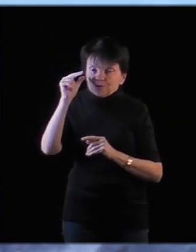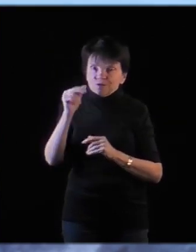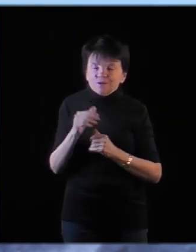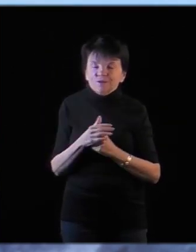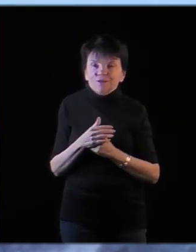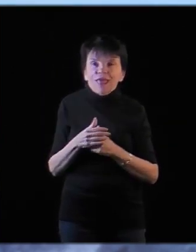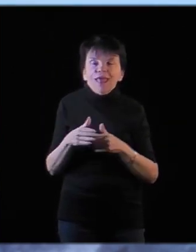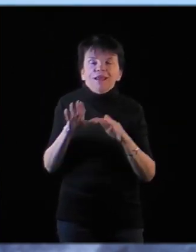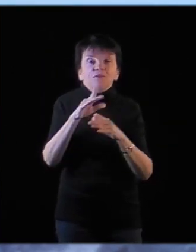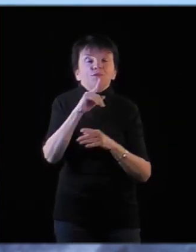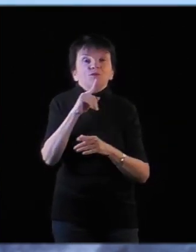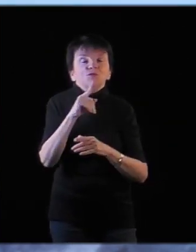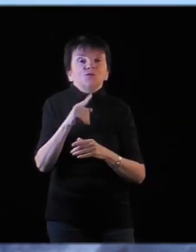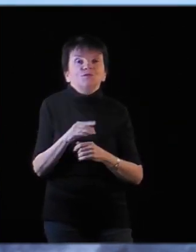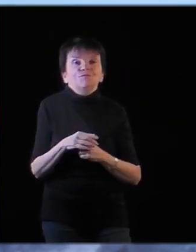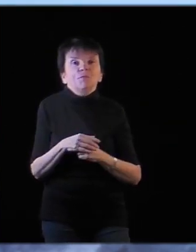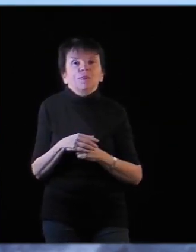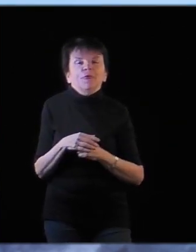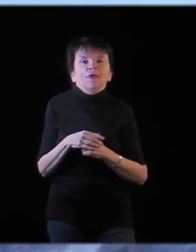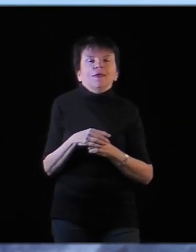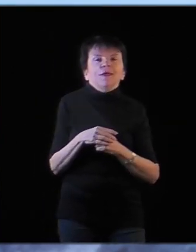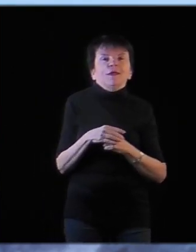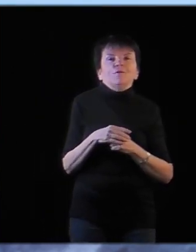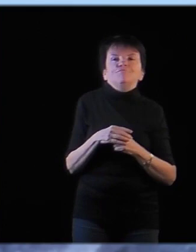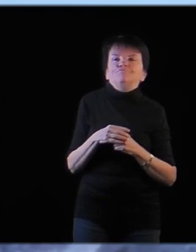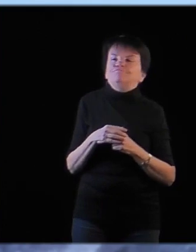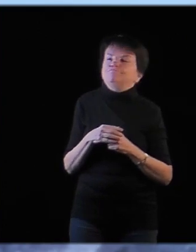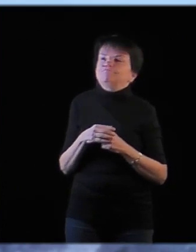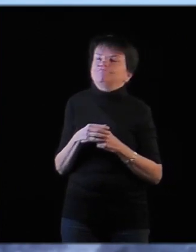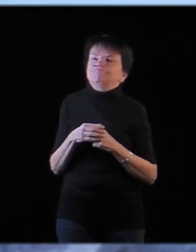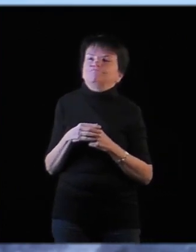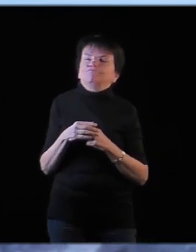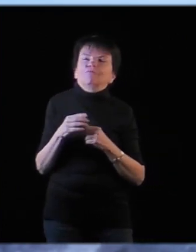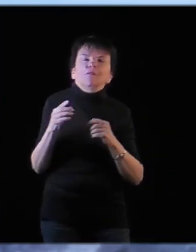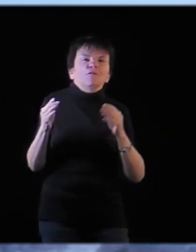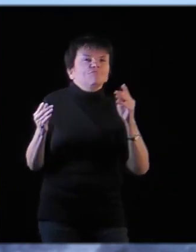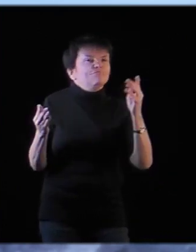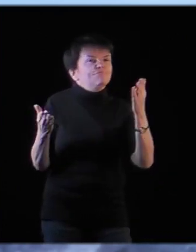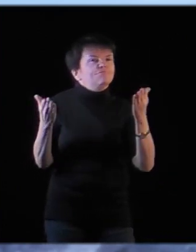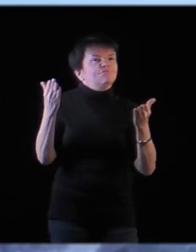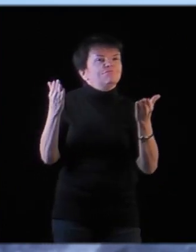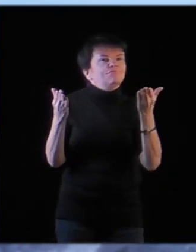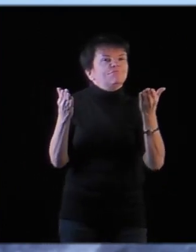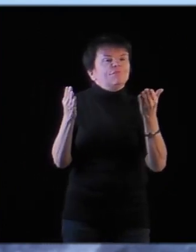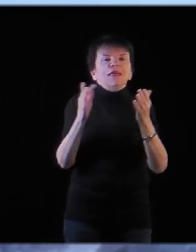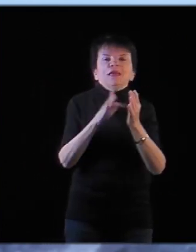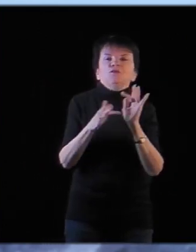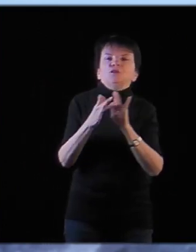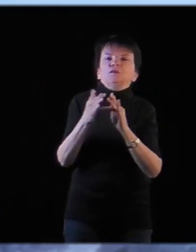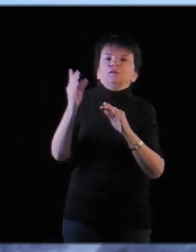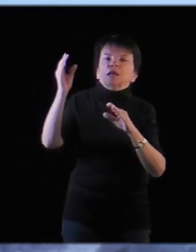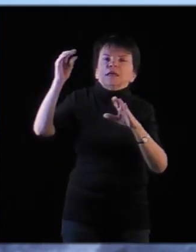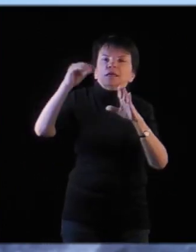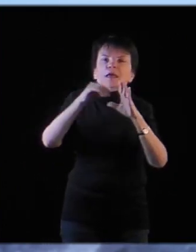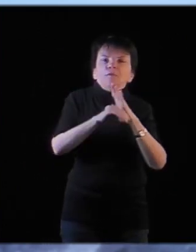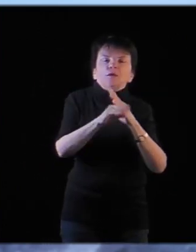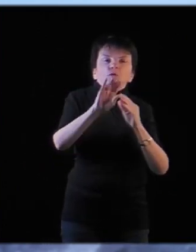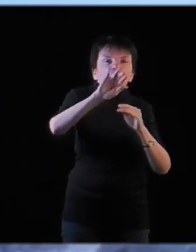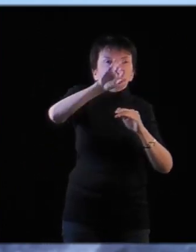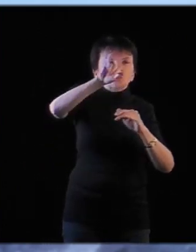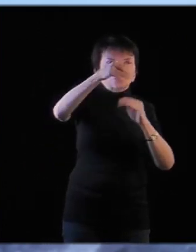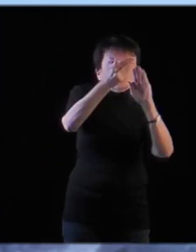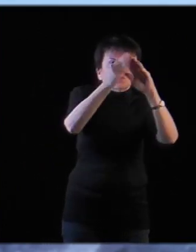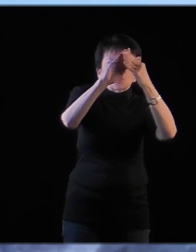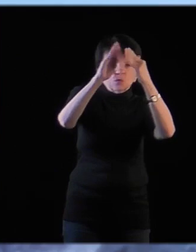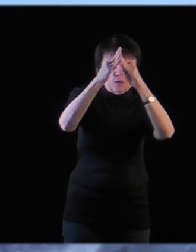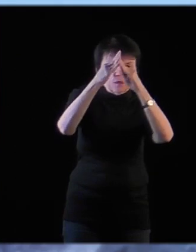make sure that we kind of juxtapose these together today for a moment, and that Jesus, when he entered Jerusalem, when he was on this